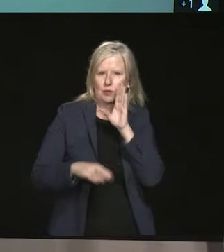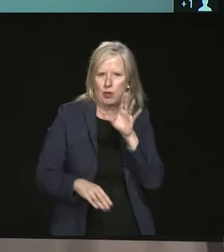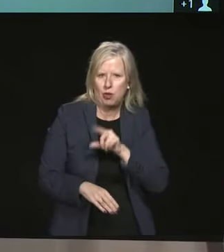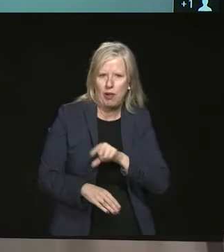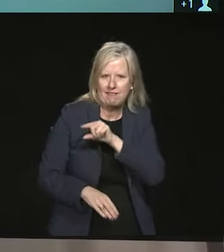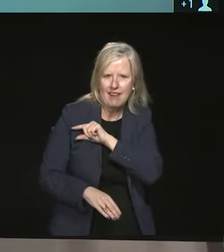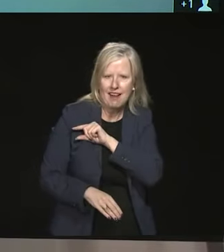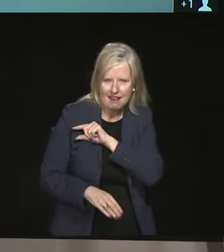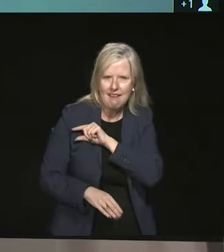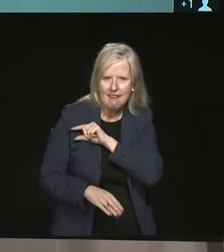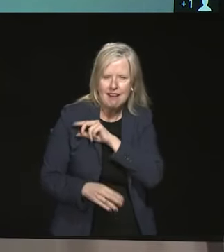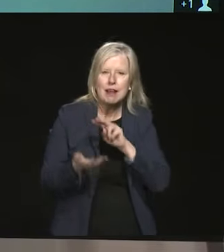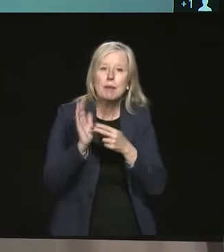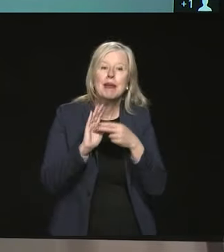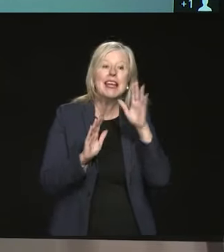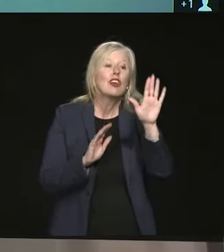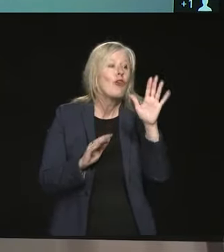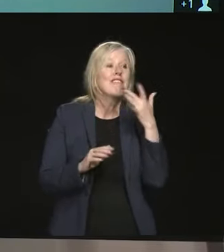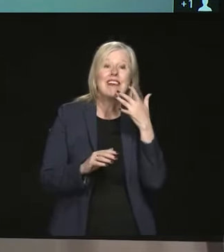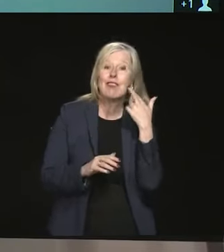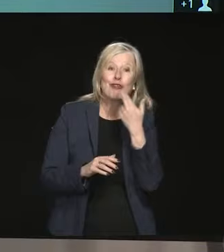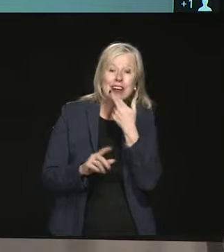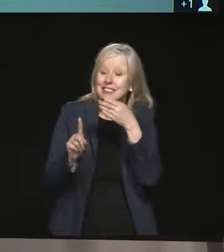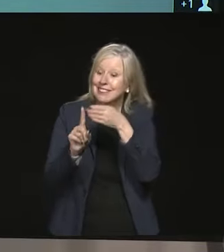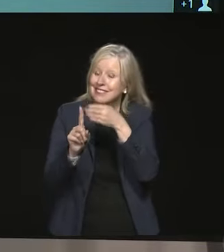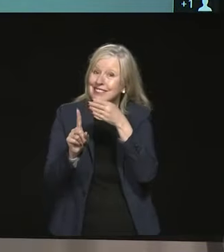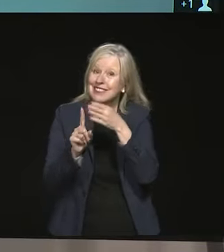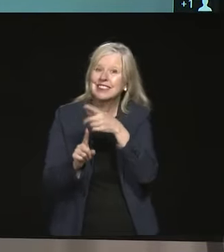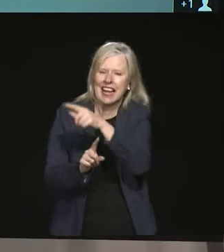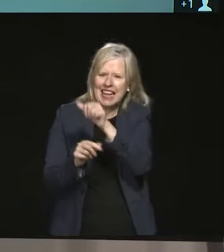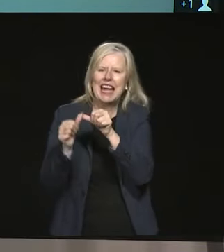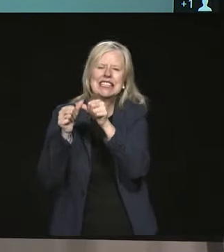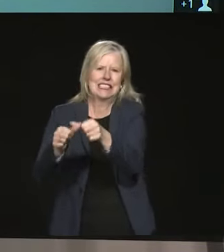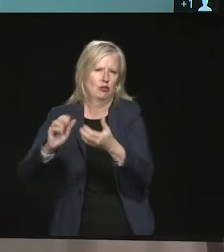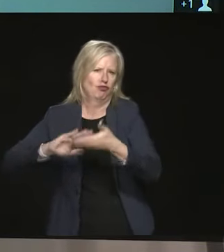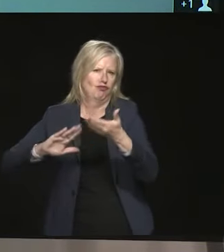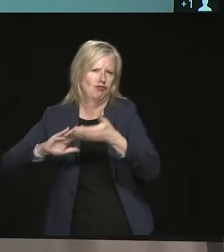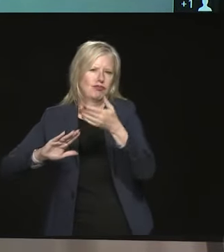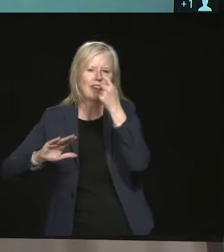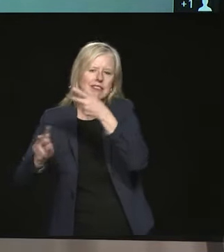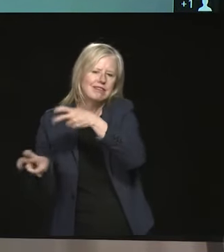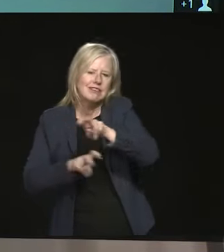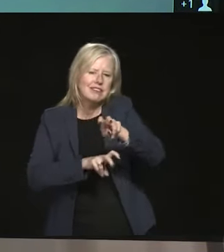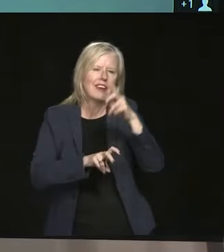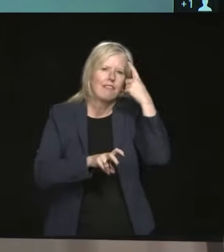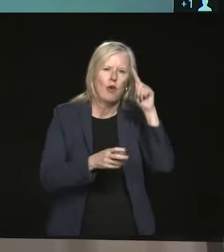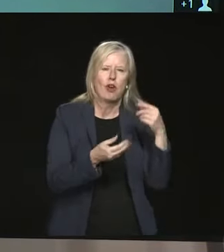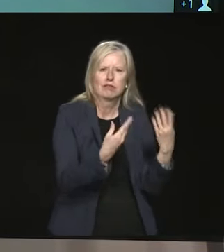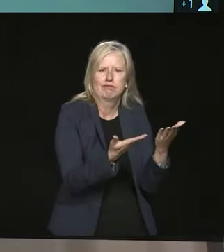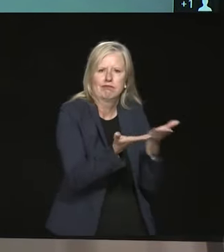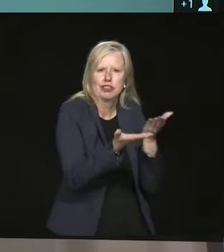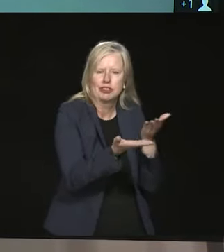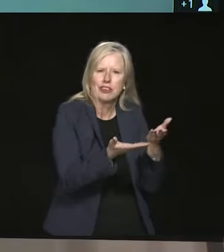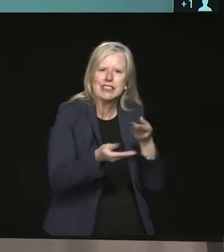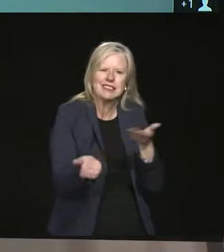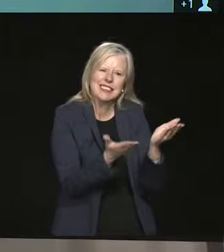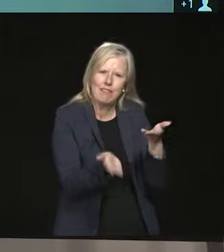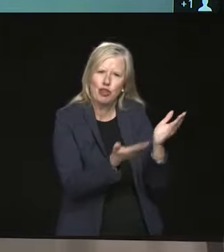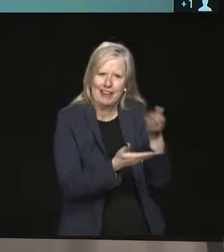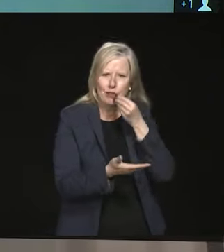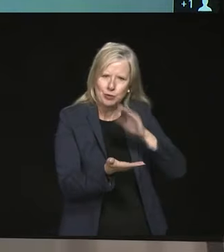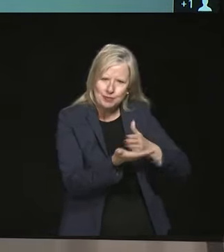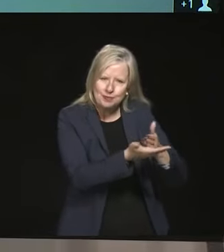restaurant can keep the lights on while they switch over to delivery service. It means that small furniture store